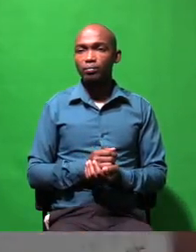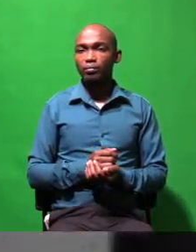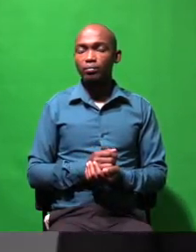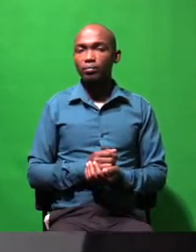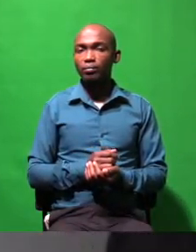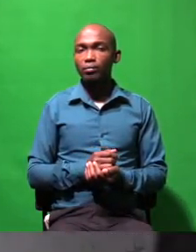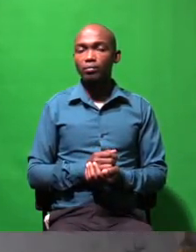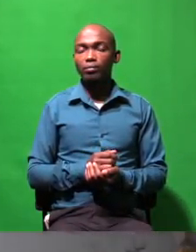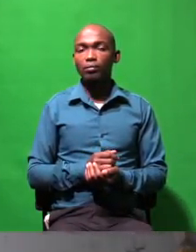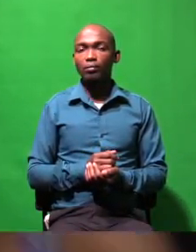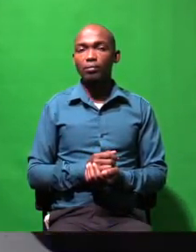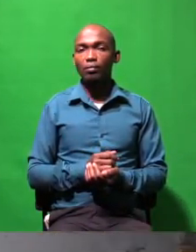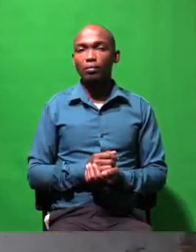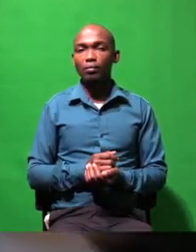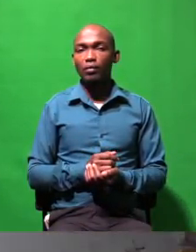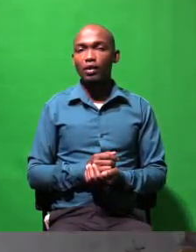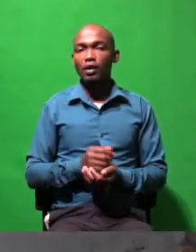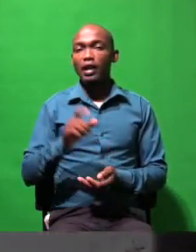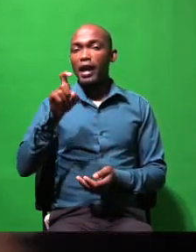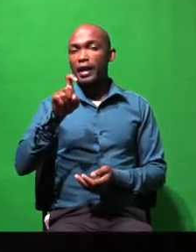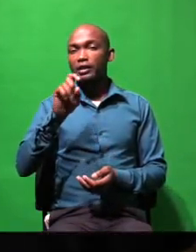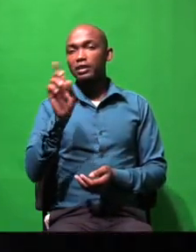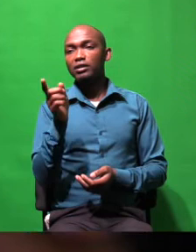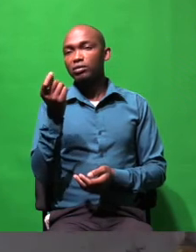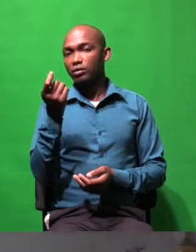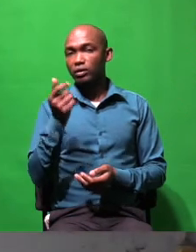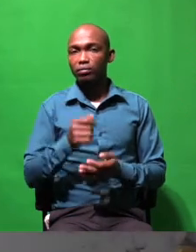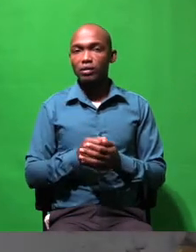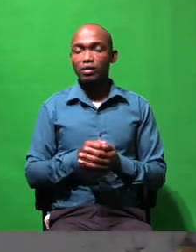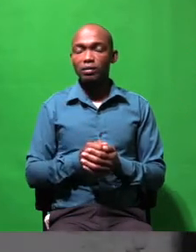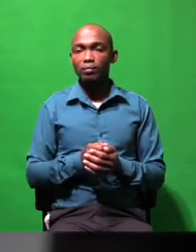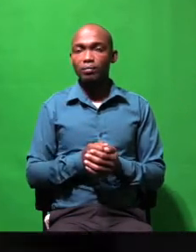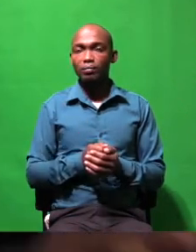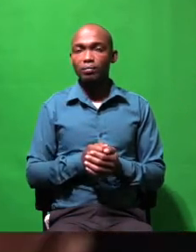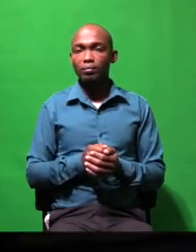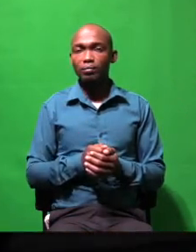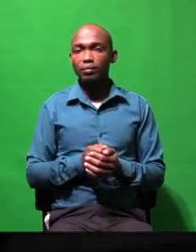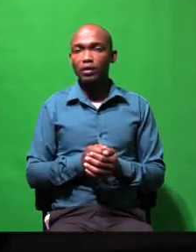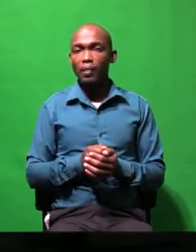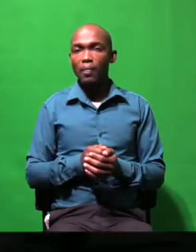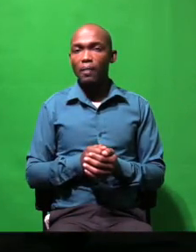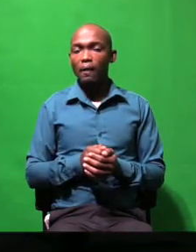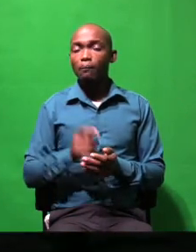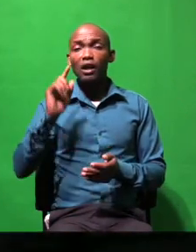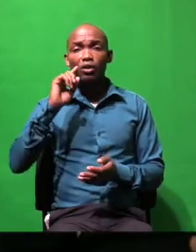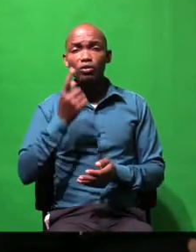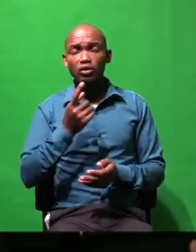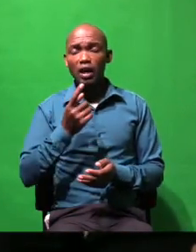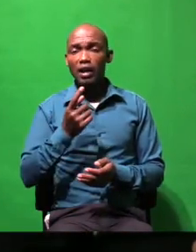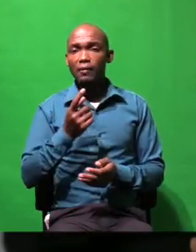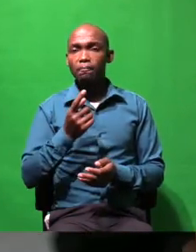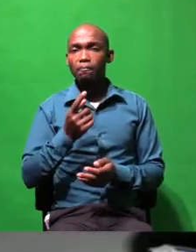what? Is it carrier or what? Ali, can you try, please?